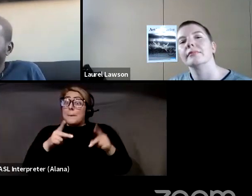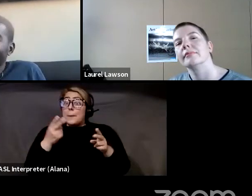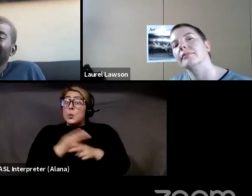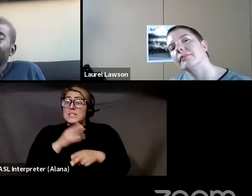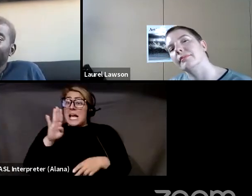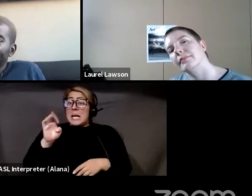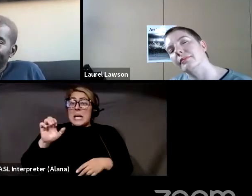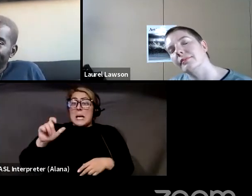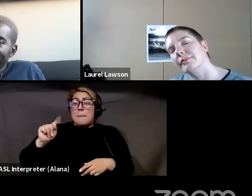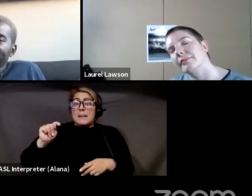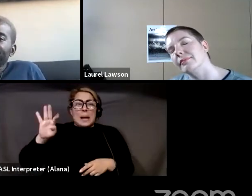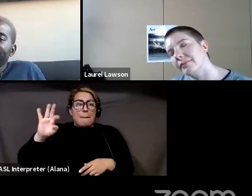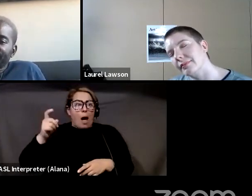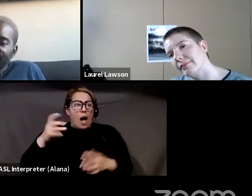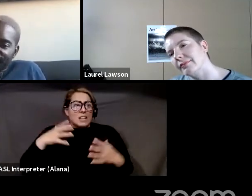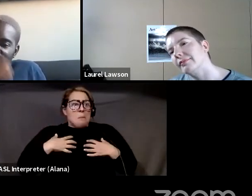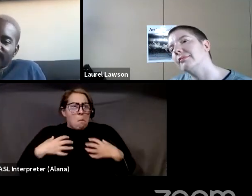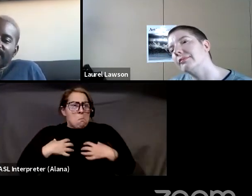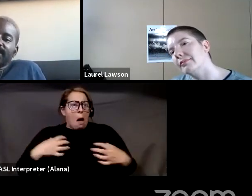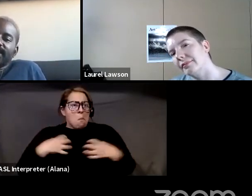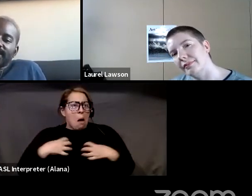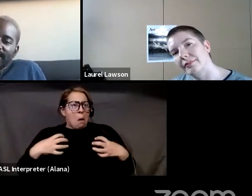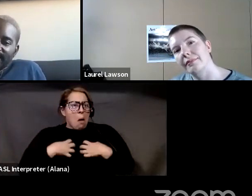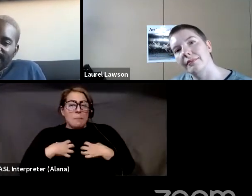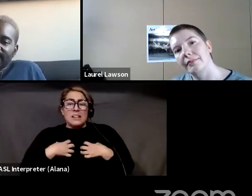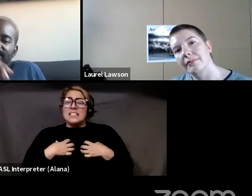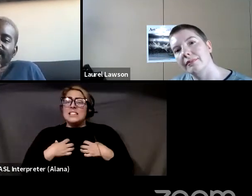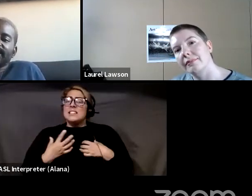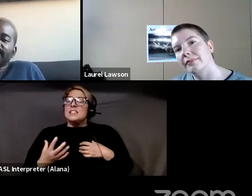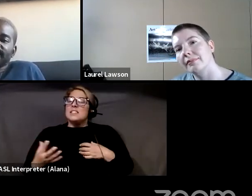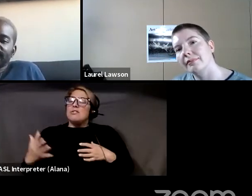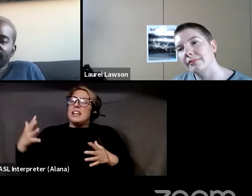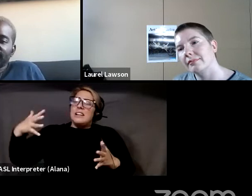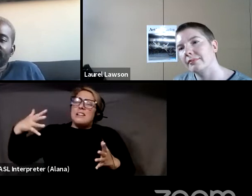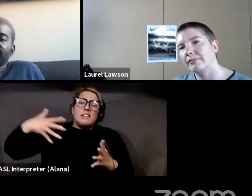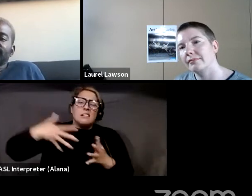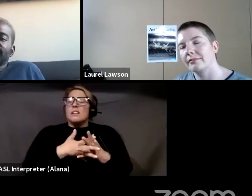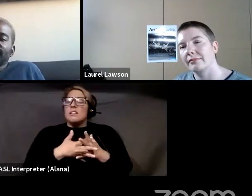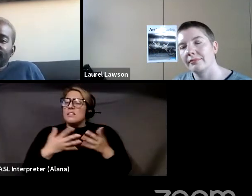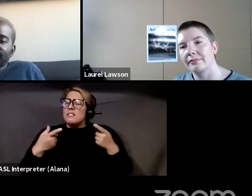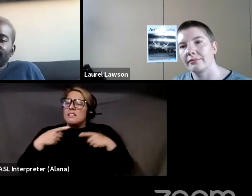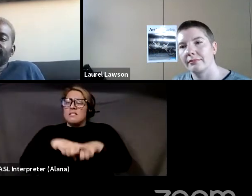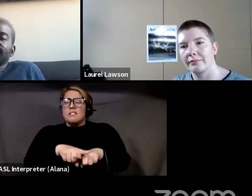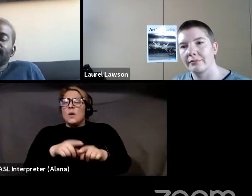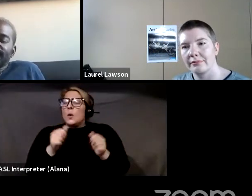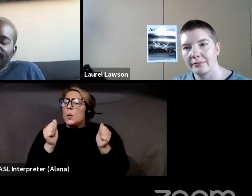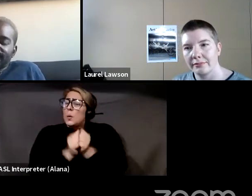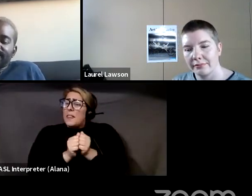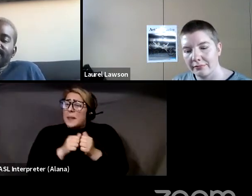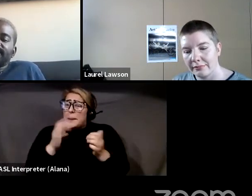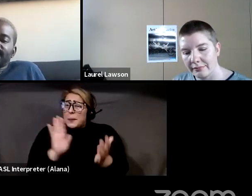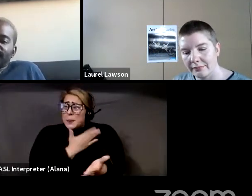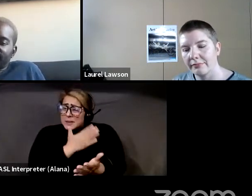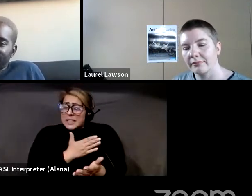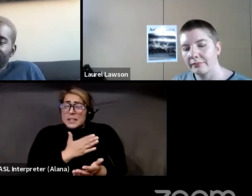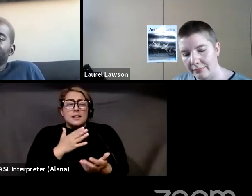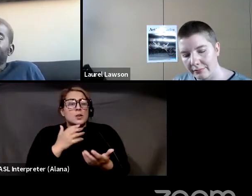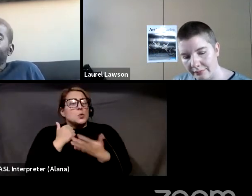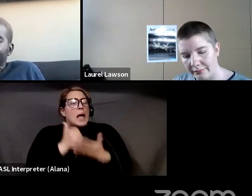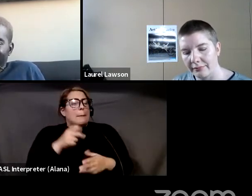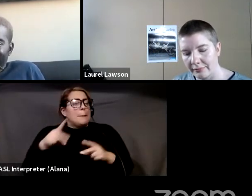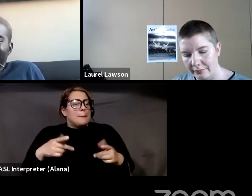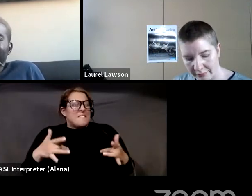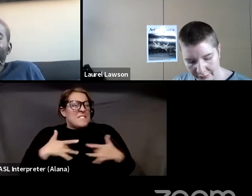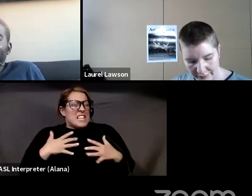the integration of music and technology so people can actually feel the dance in the body is